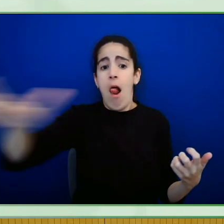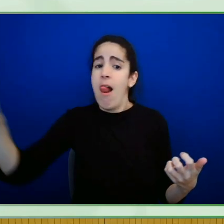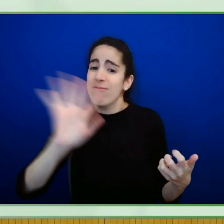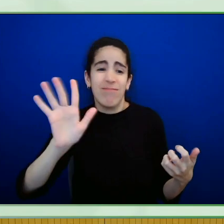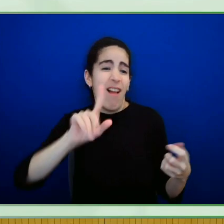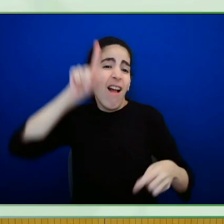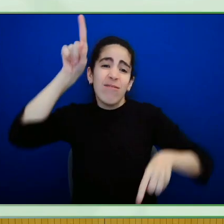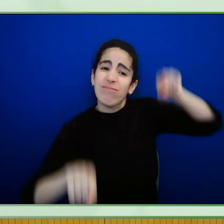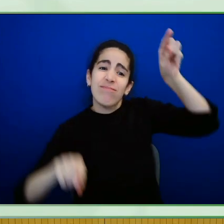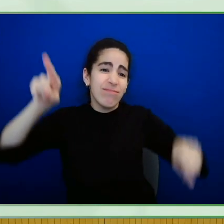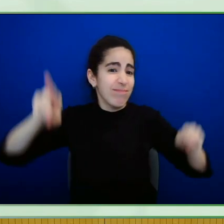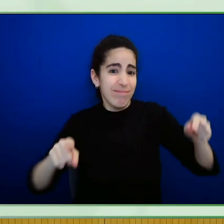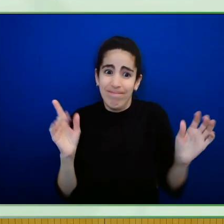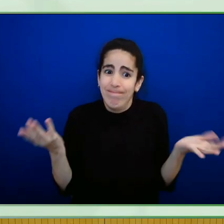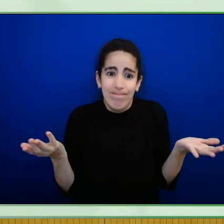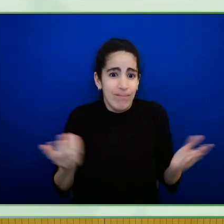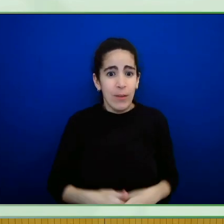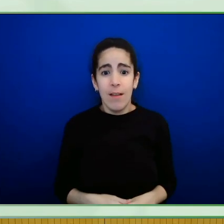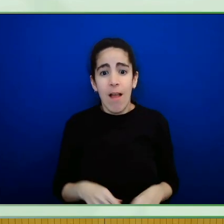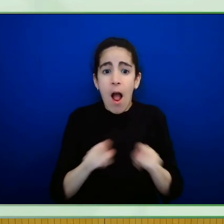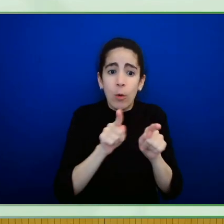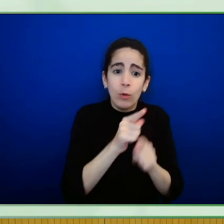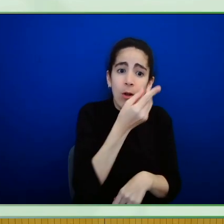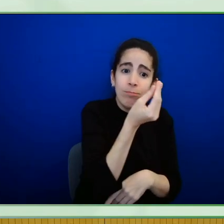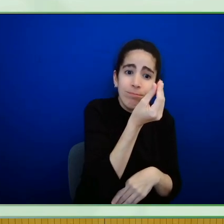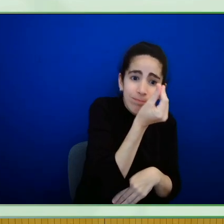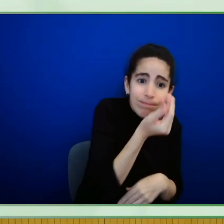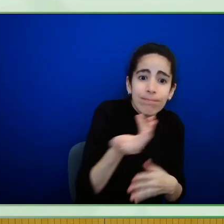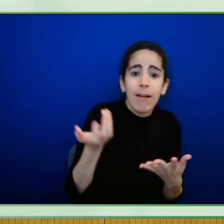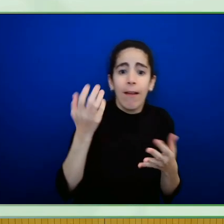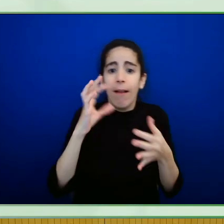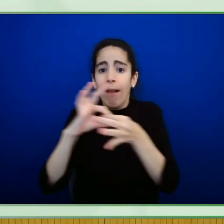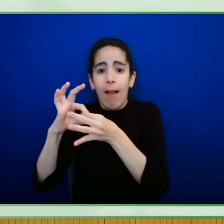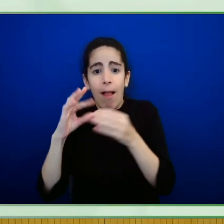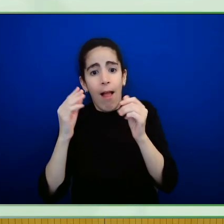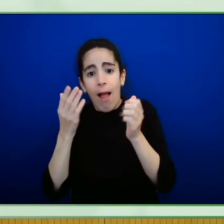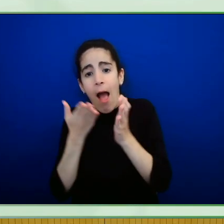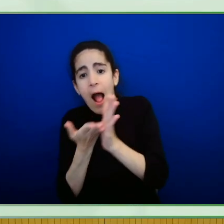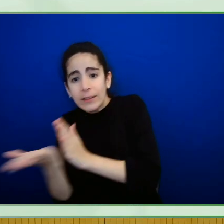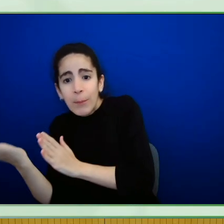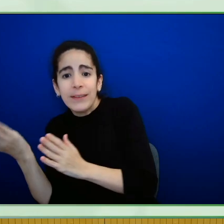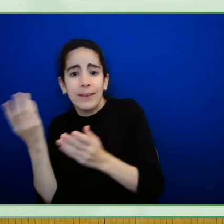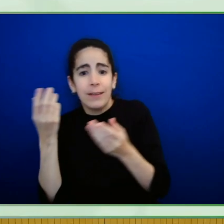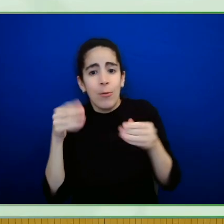been one-size-fits-all versions that have not taken sufficiently into account the broad